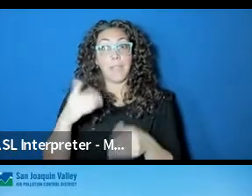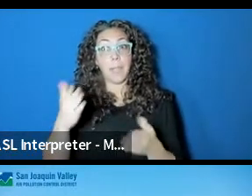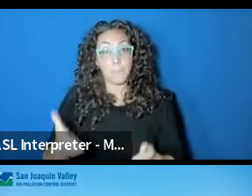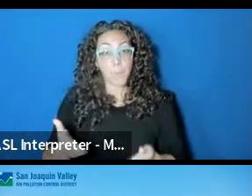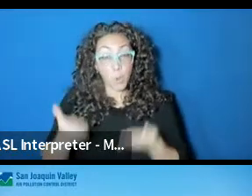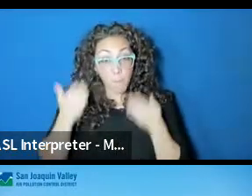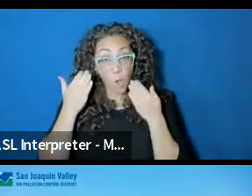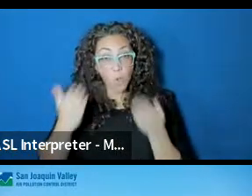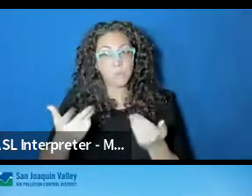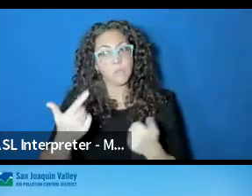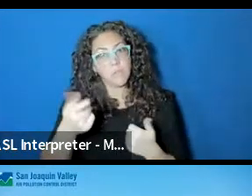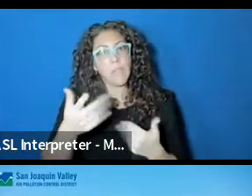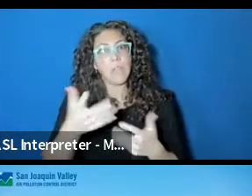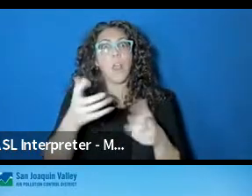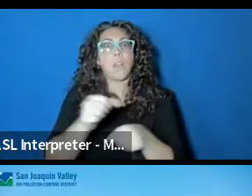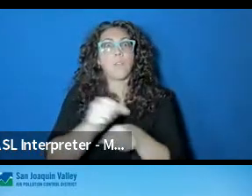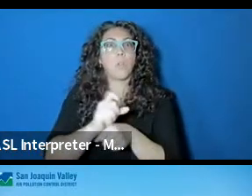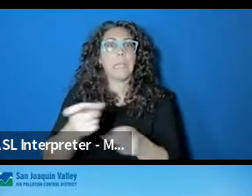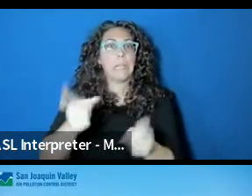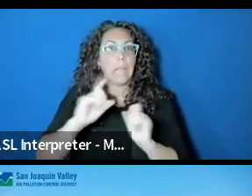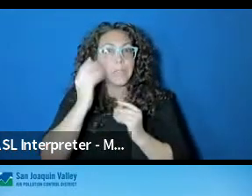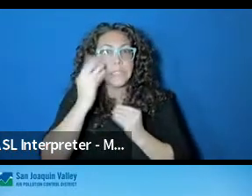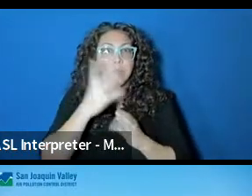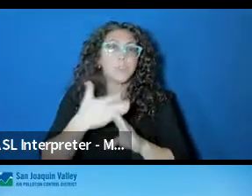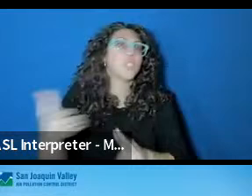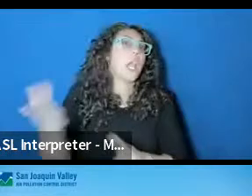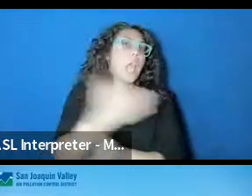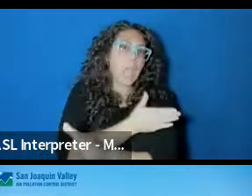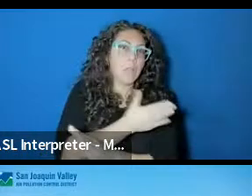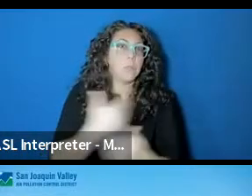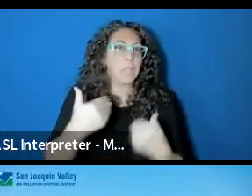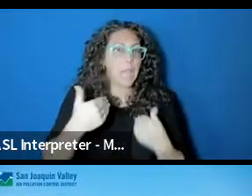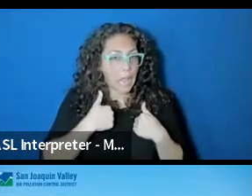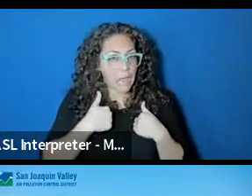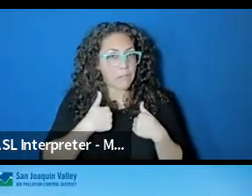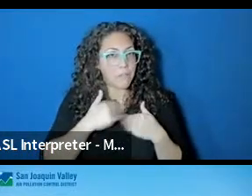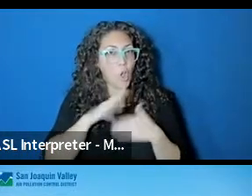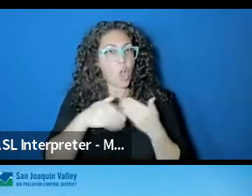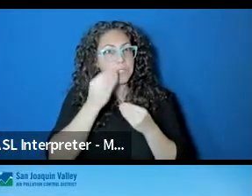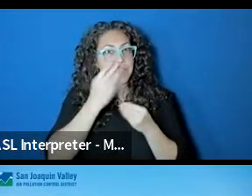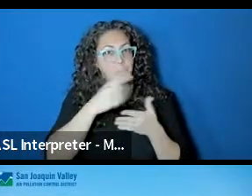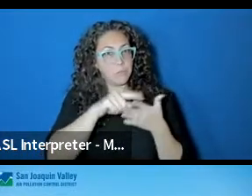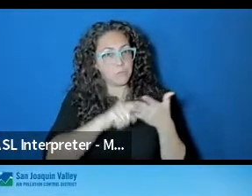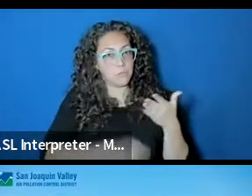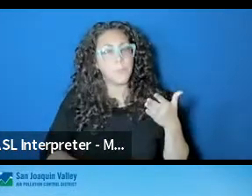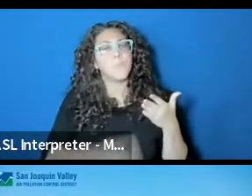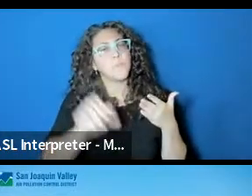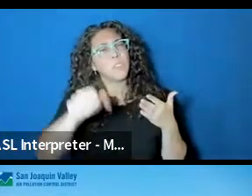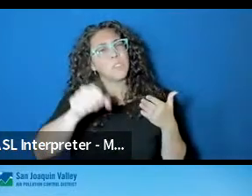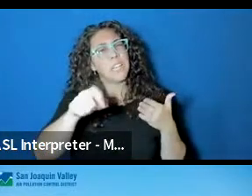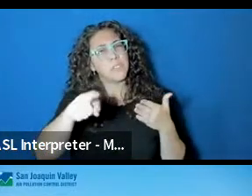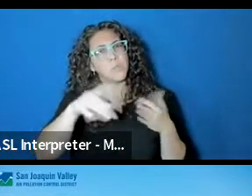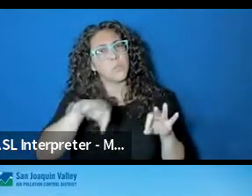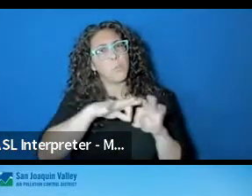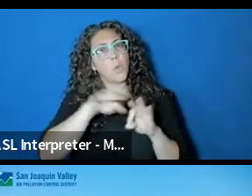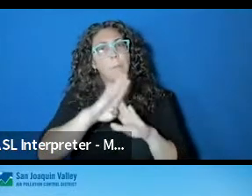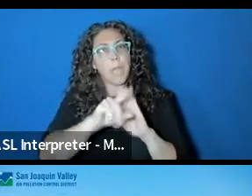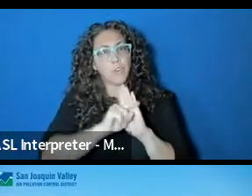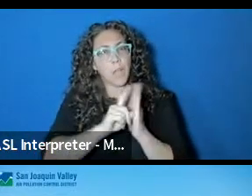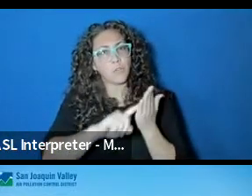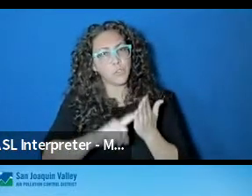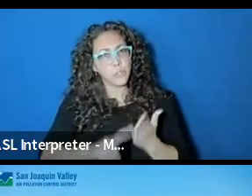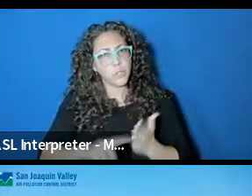they gave us this information. So hopefully, of course, be diligent as far as doing your background and